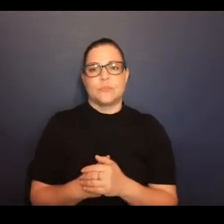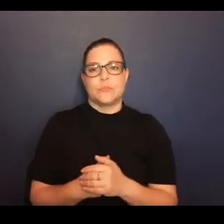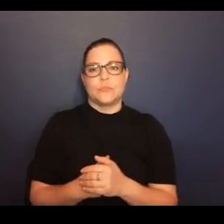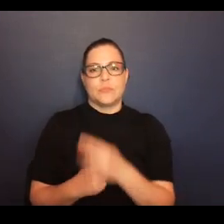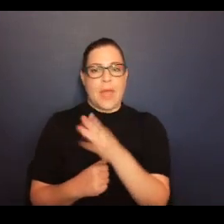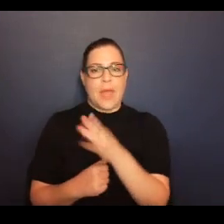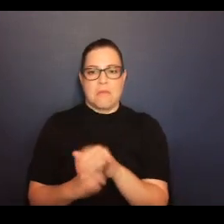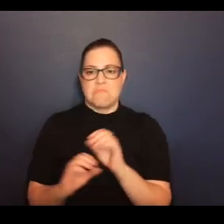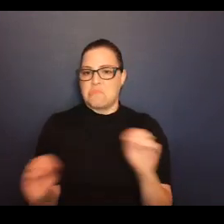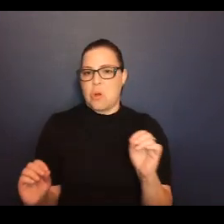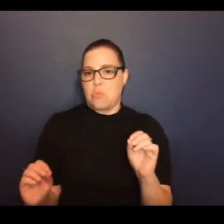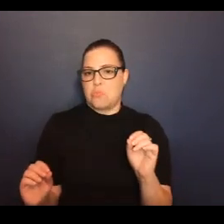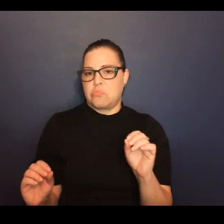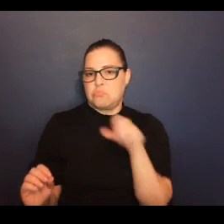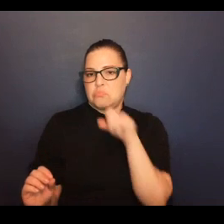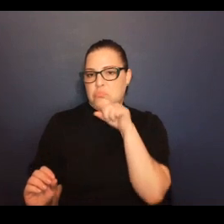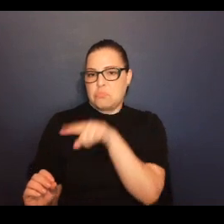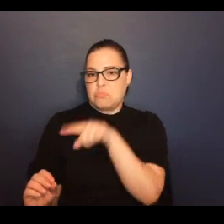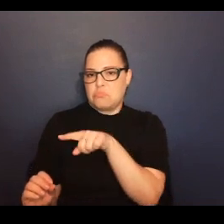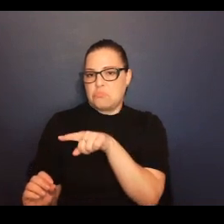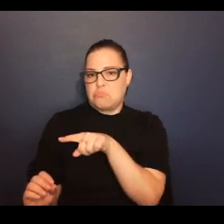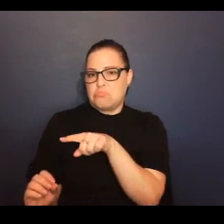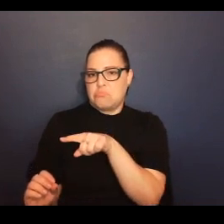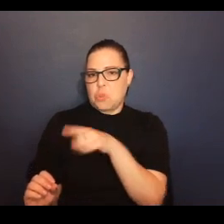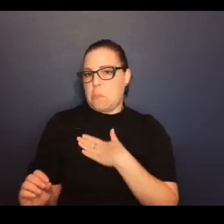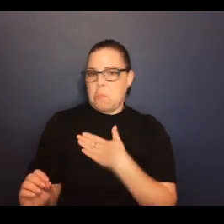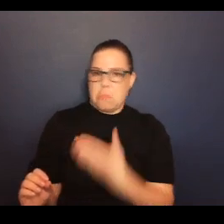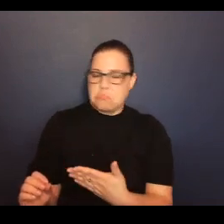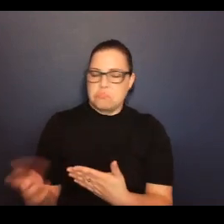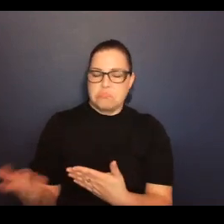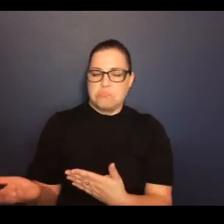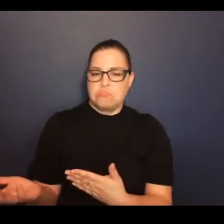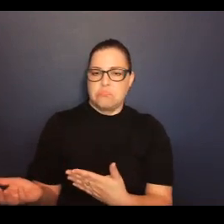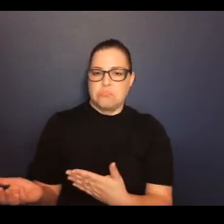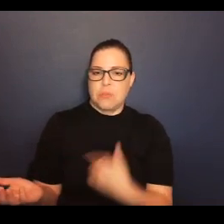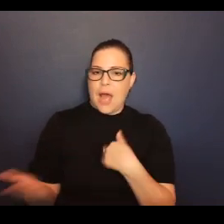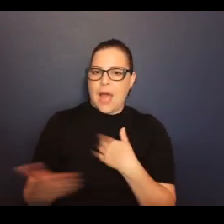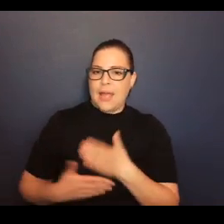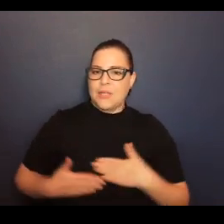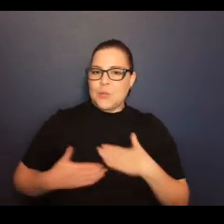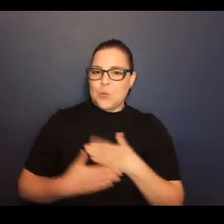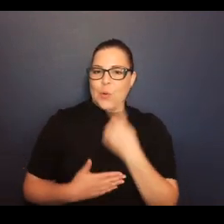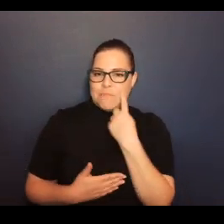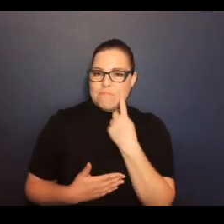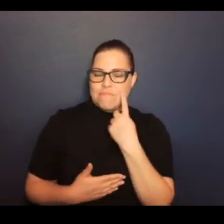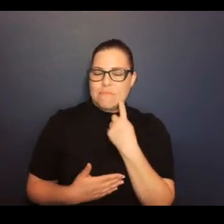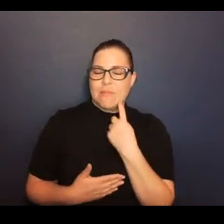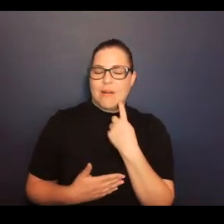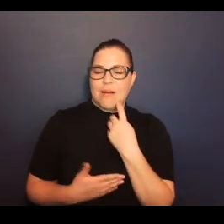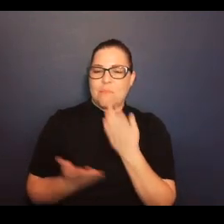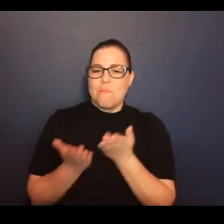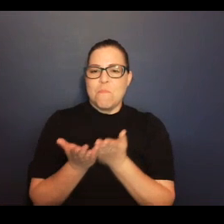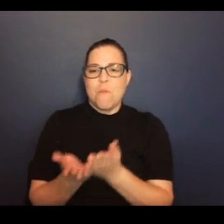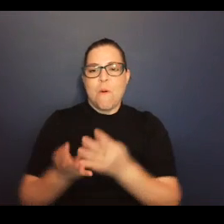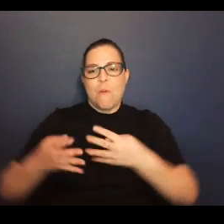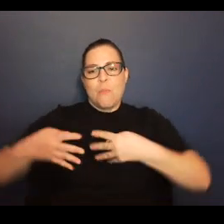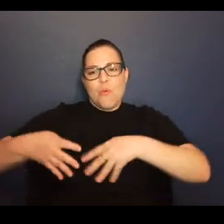no disclosures as such, but I just enjoyed the boat parade